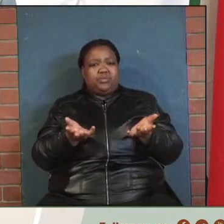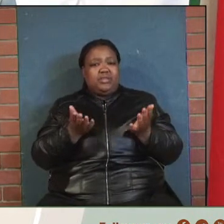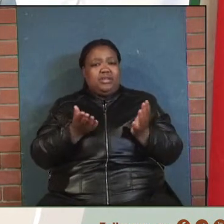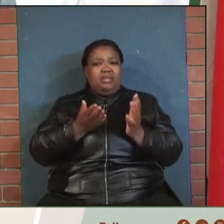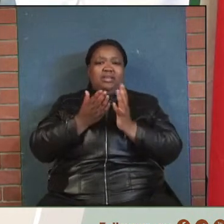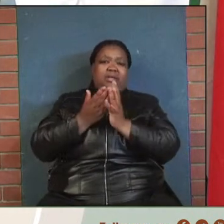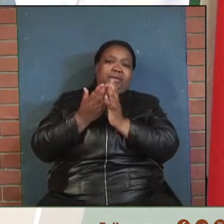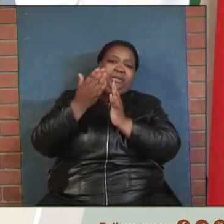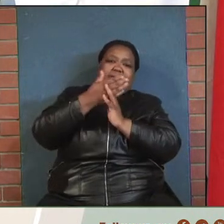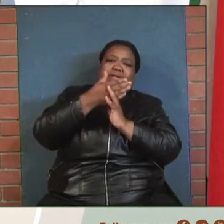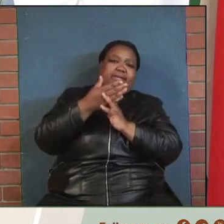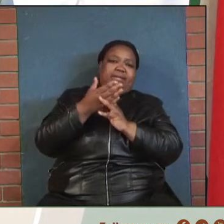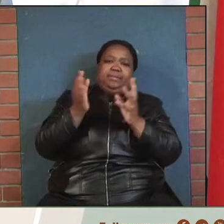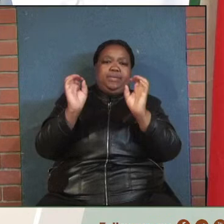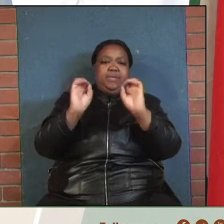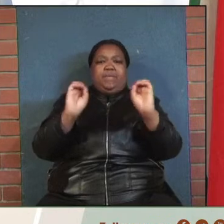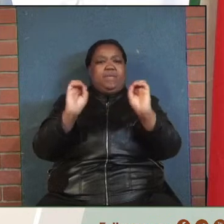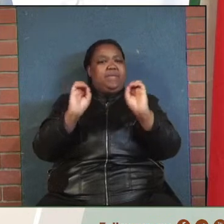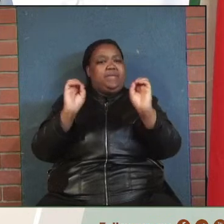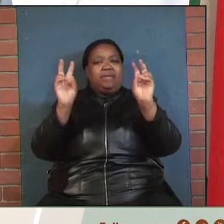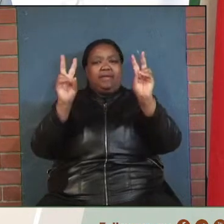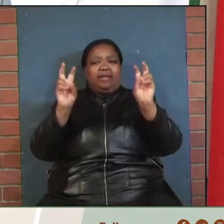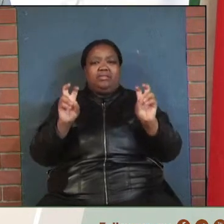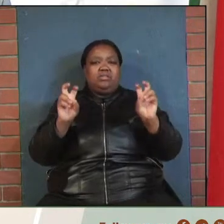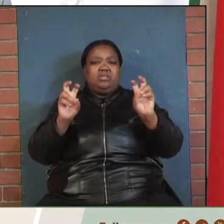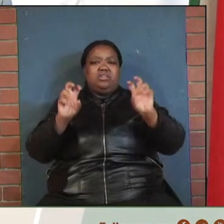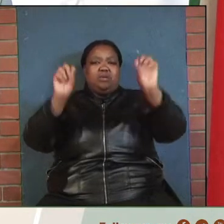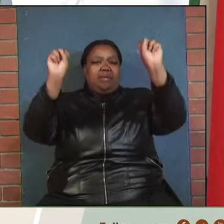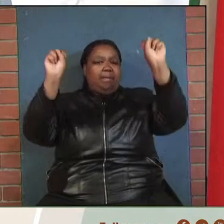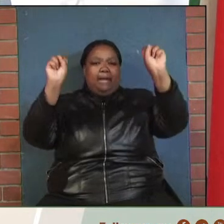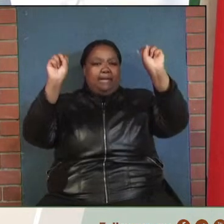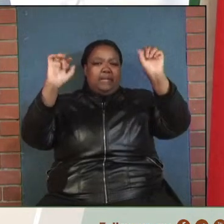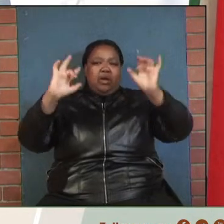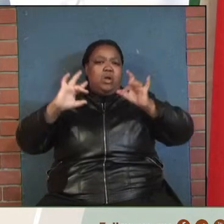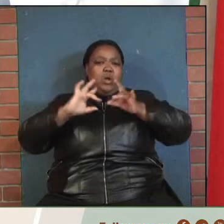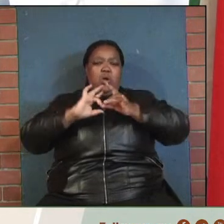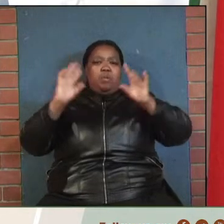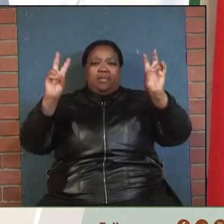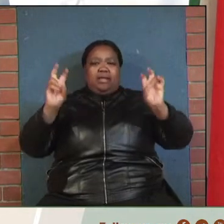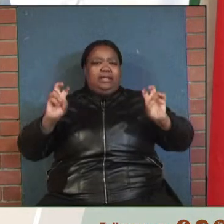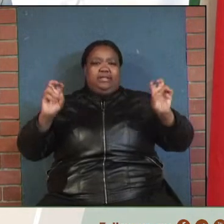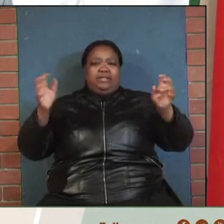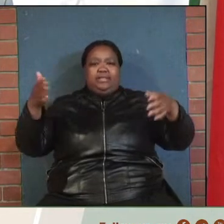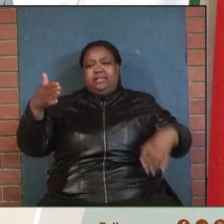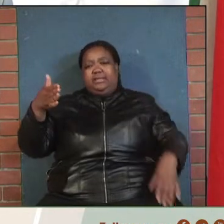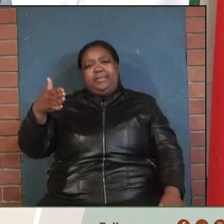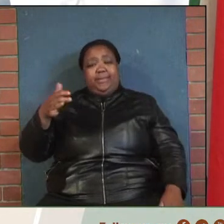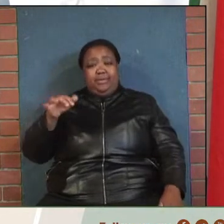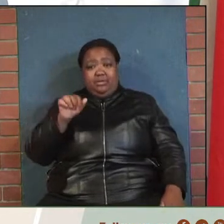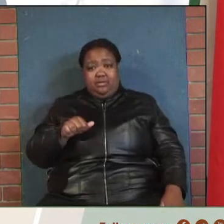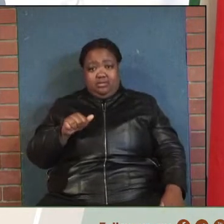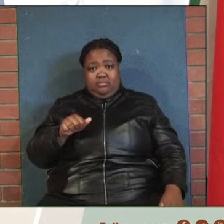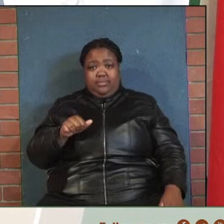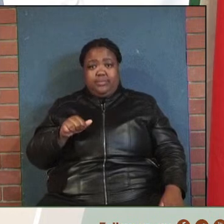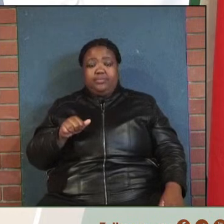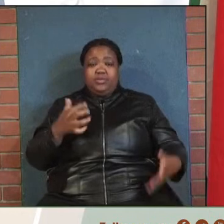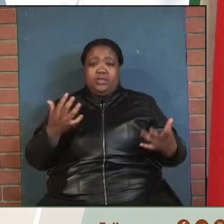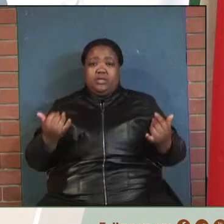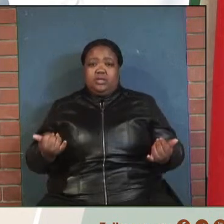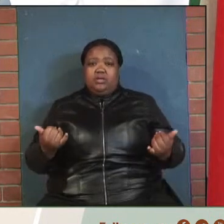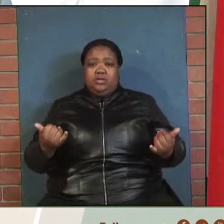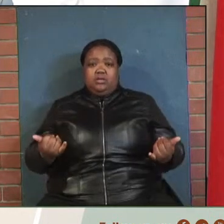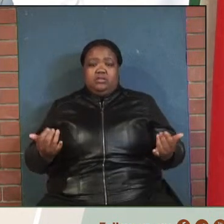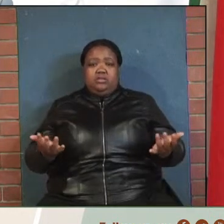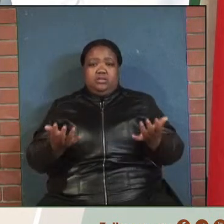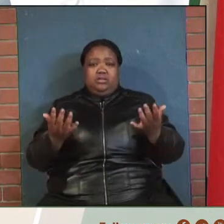access to electricity in their homes. Therefore, aftercare services would be